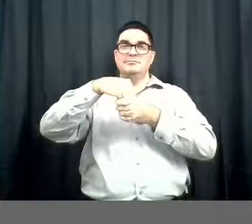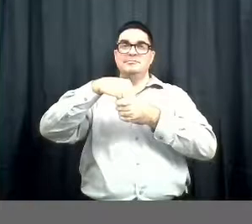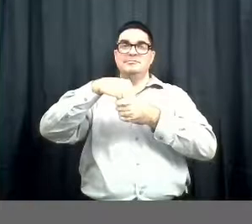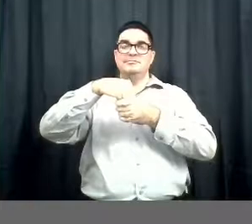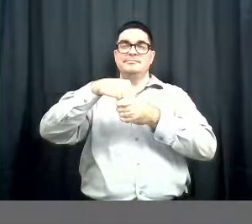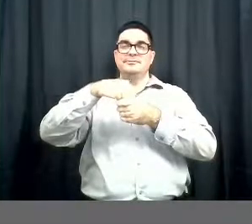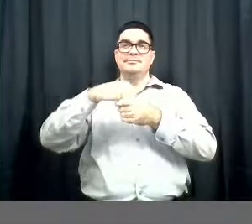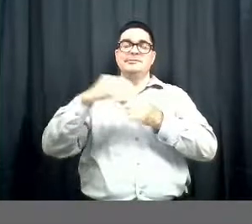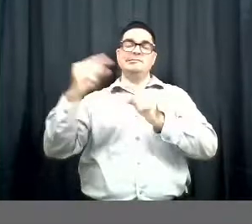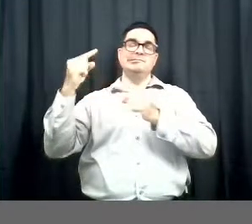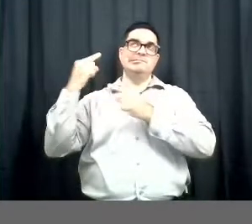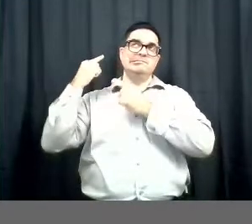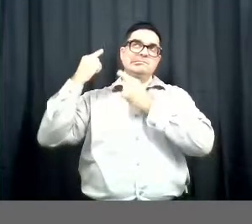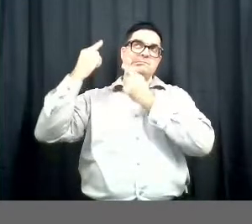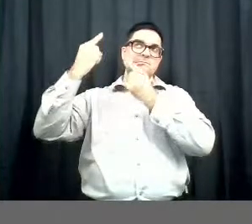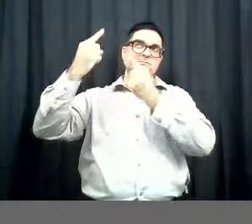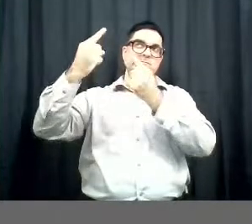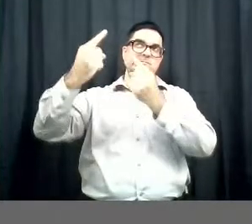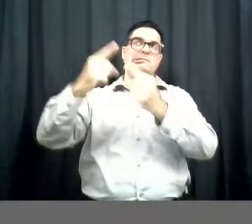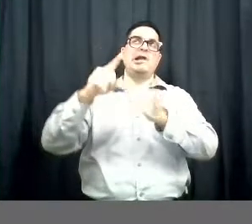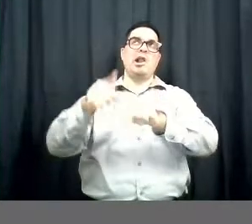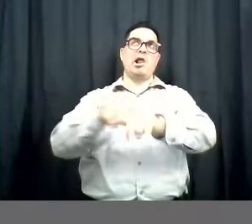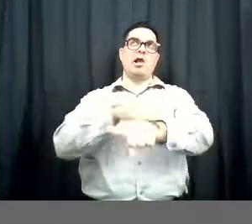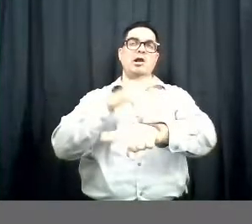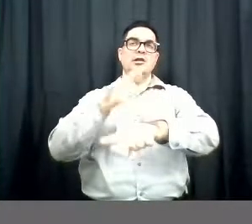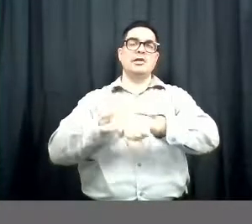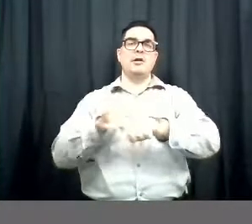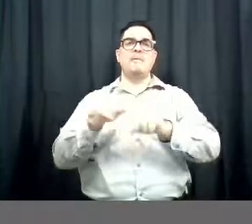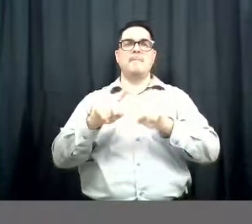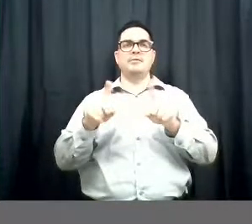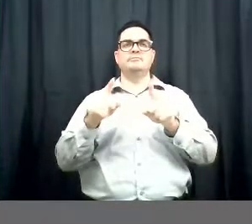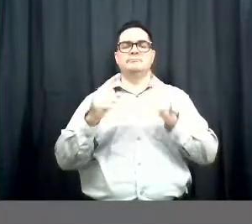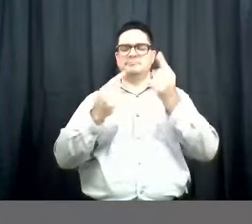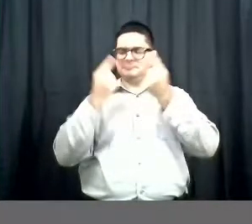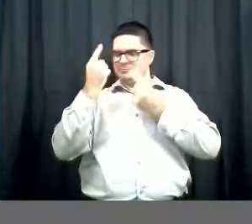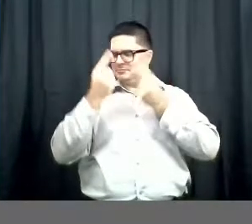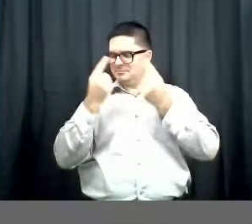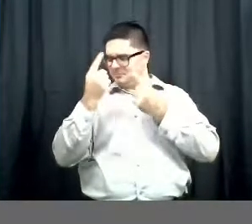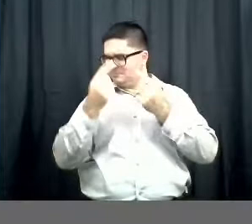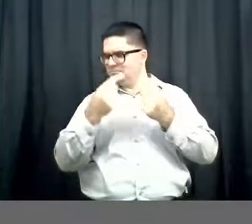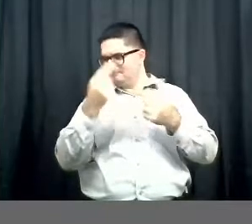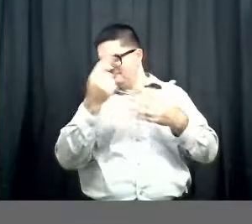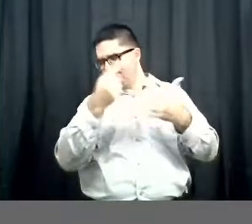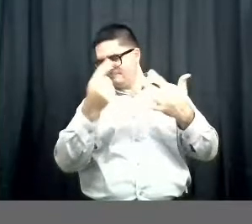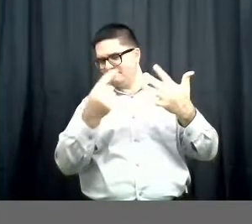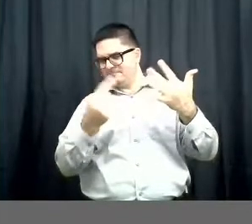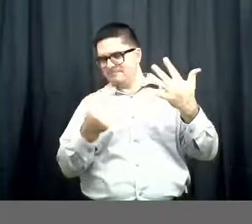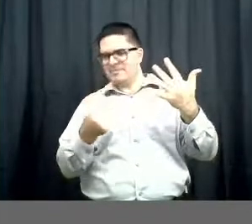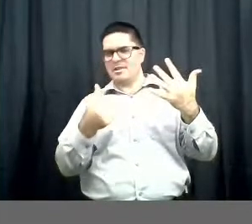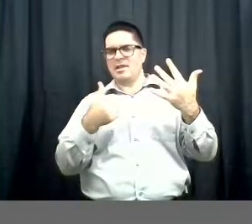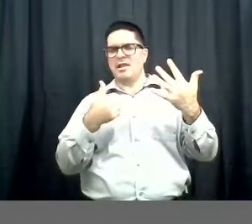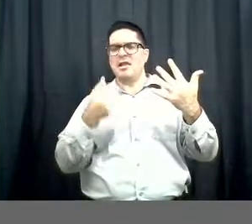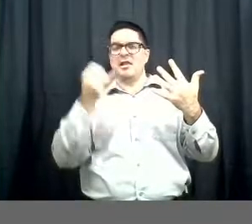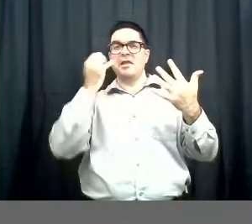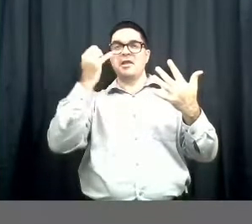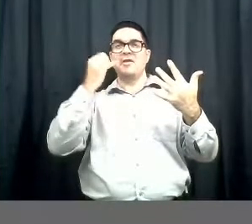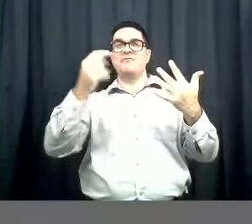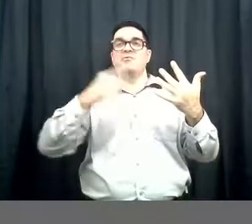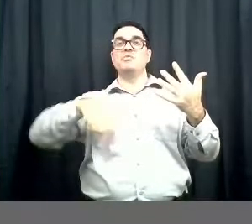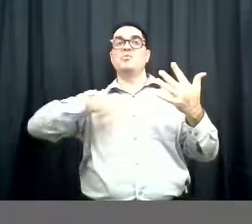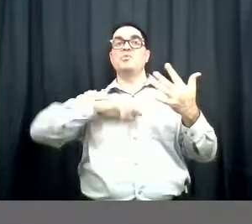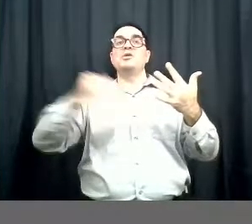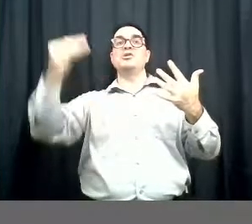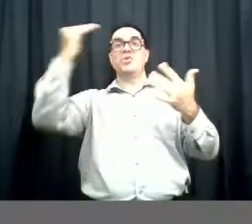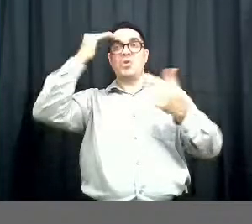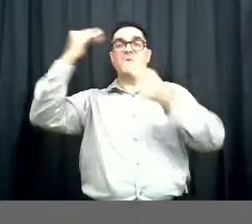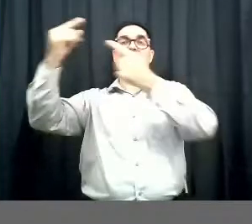through, there are a lot of things about it that I wish that, we had known where things were going and we could have done